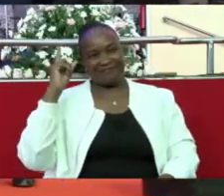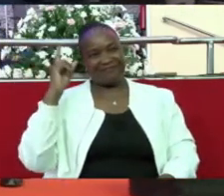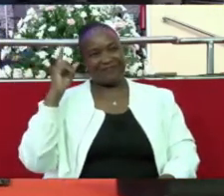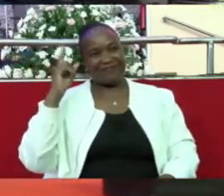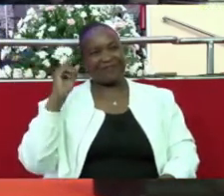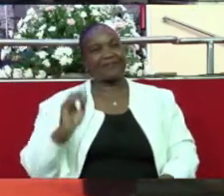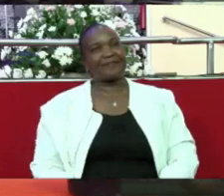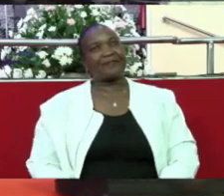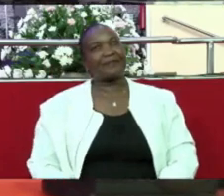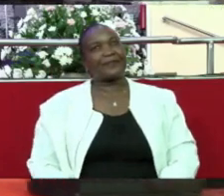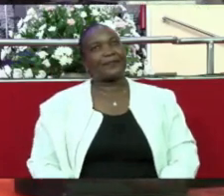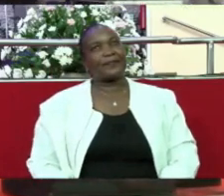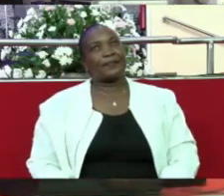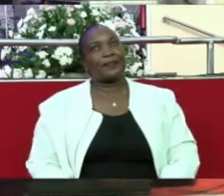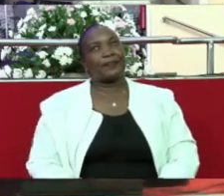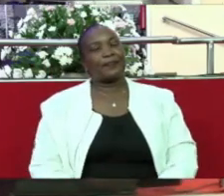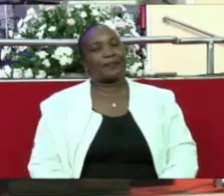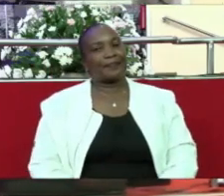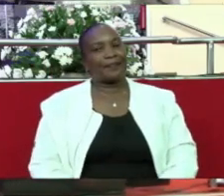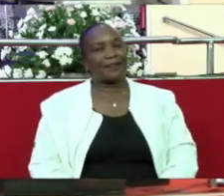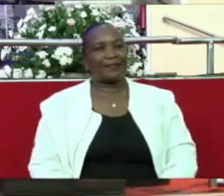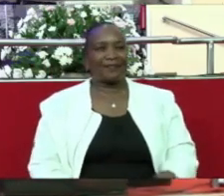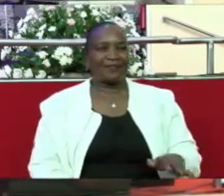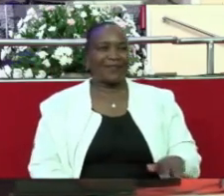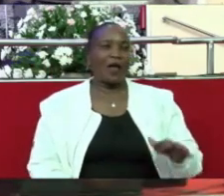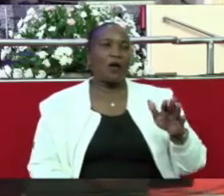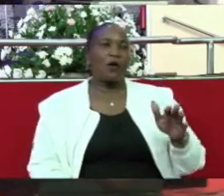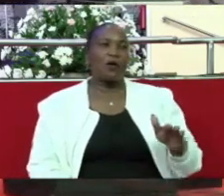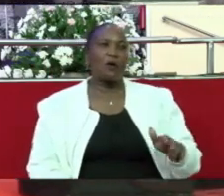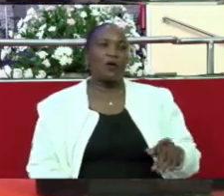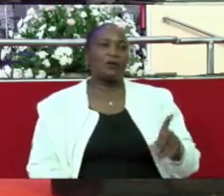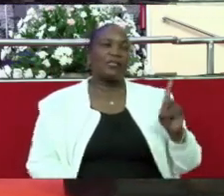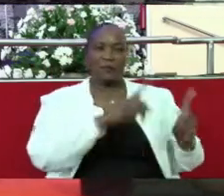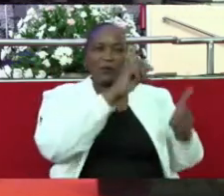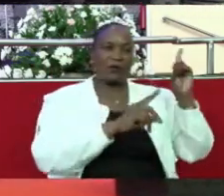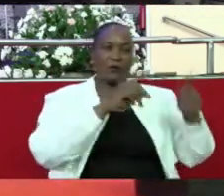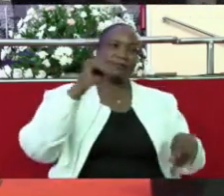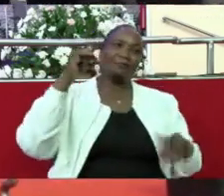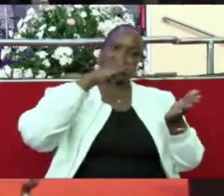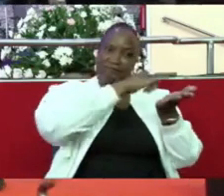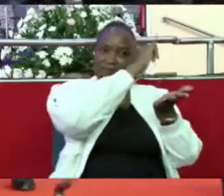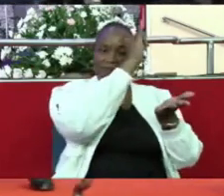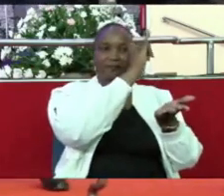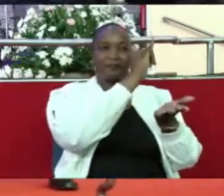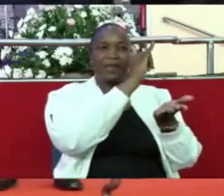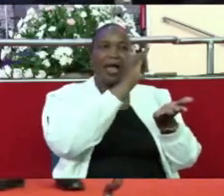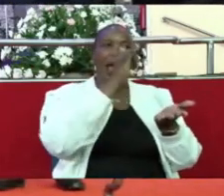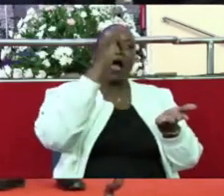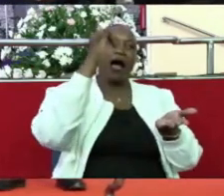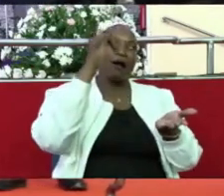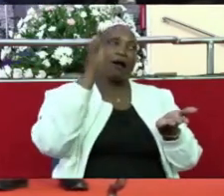looks smaller. And if you compare to yourself to anything below the mountain,